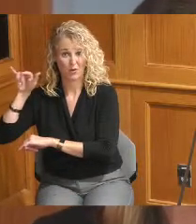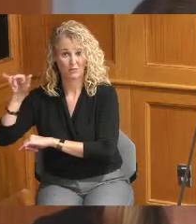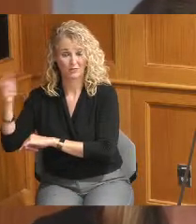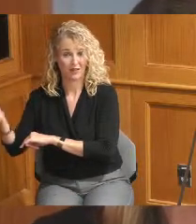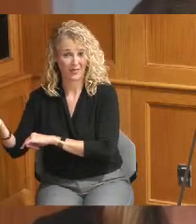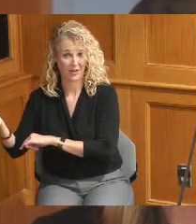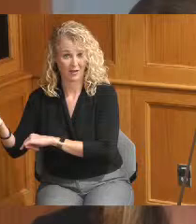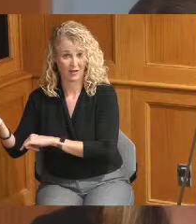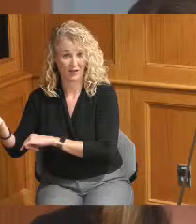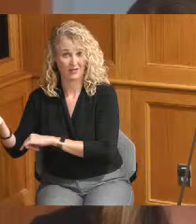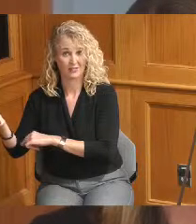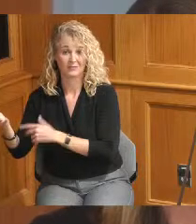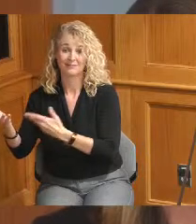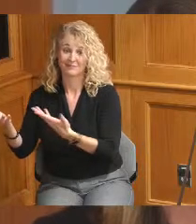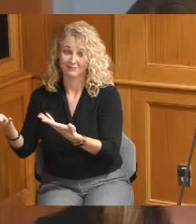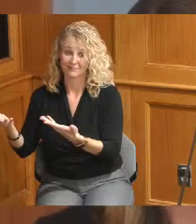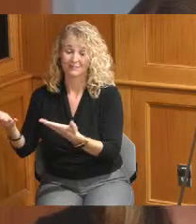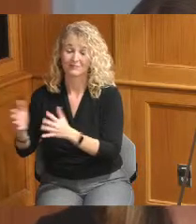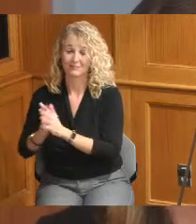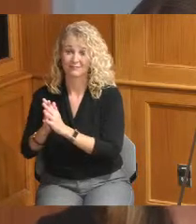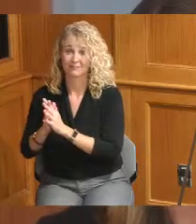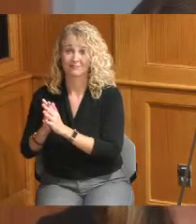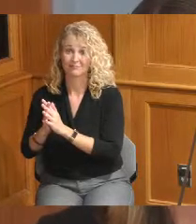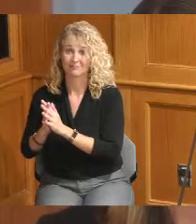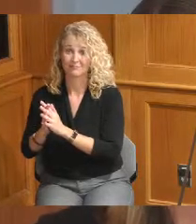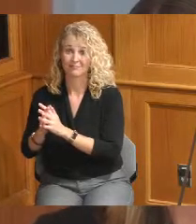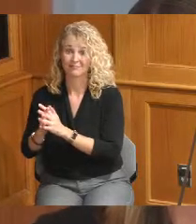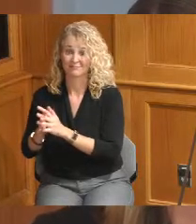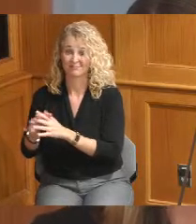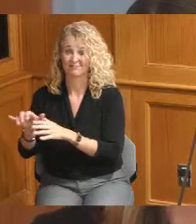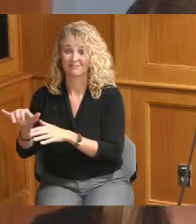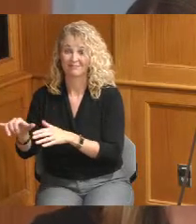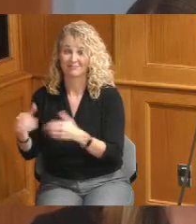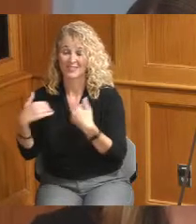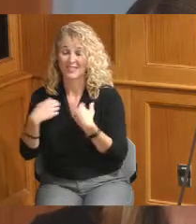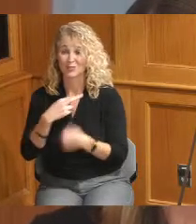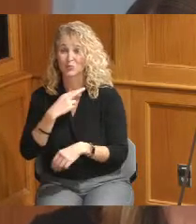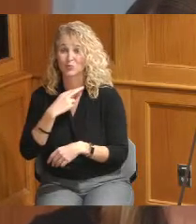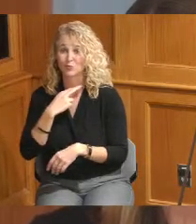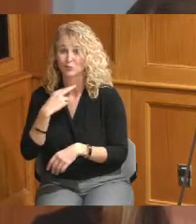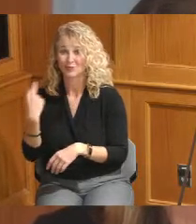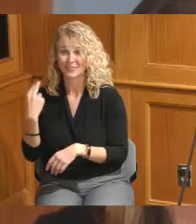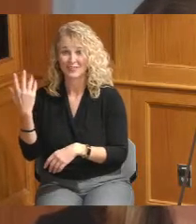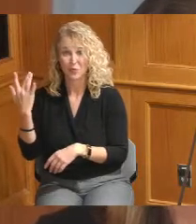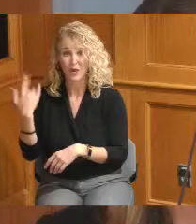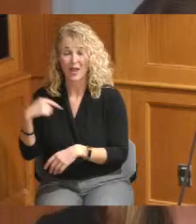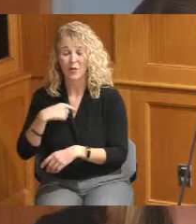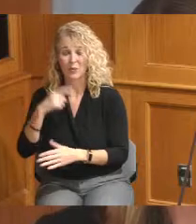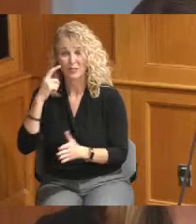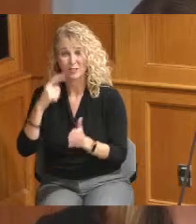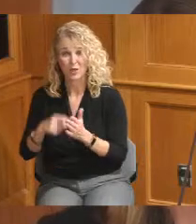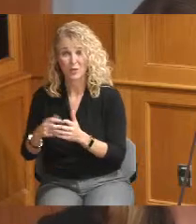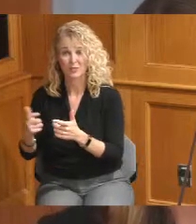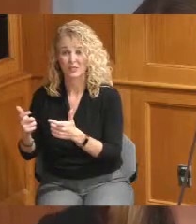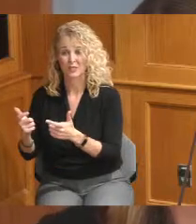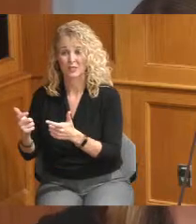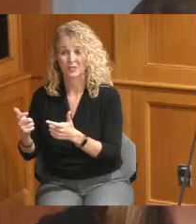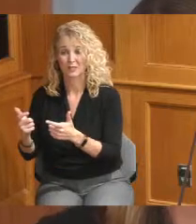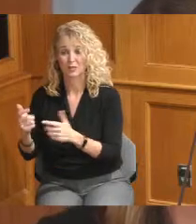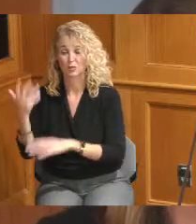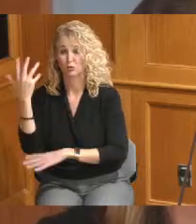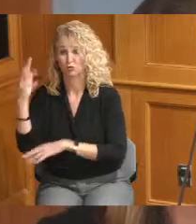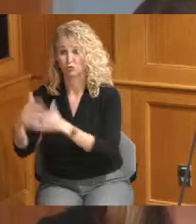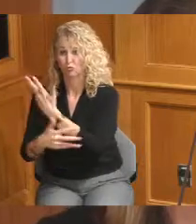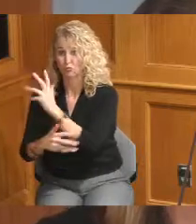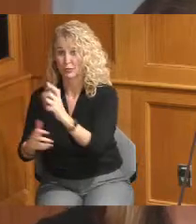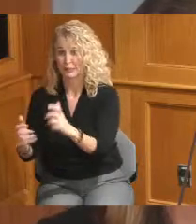And so there is some significant risk with that, because we're seeing significant growth in trees